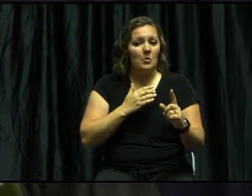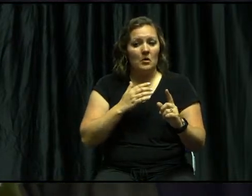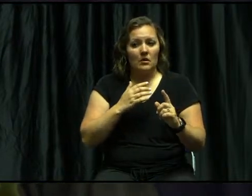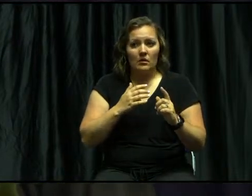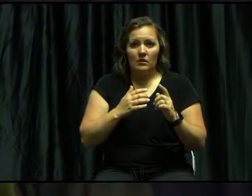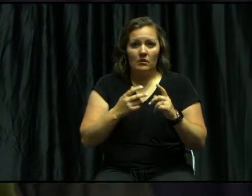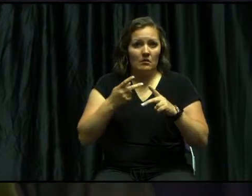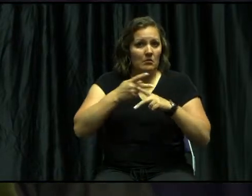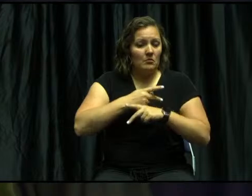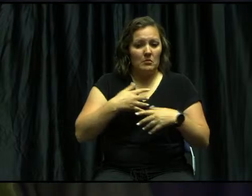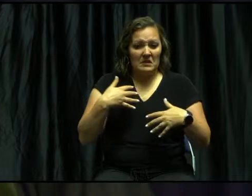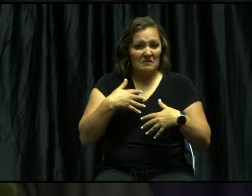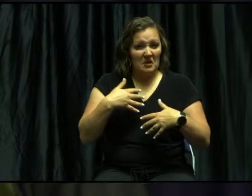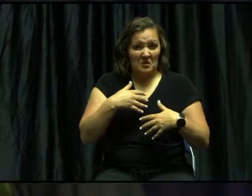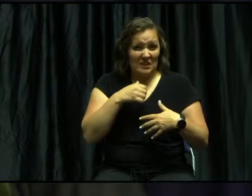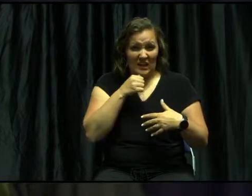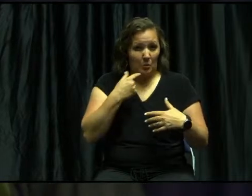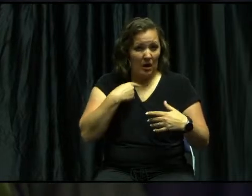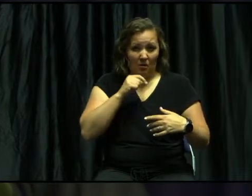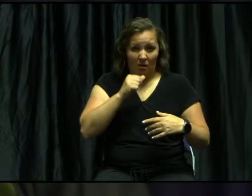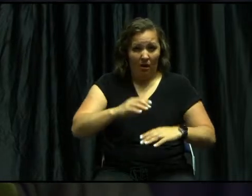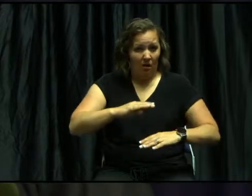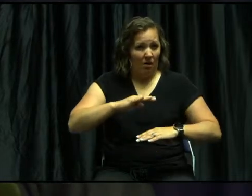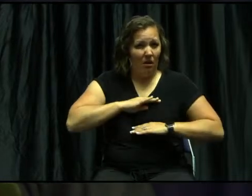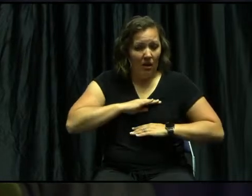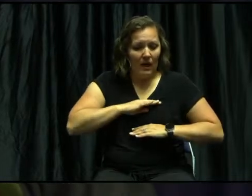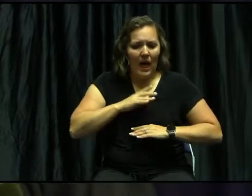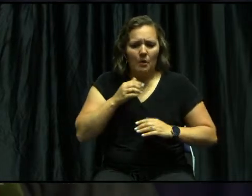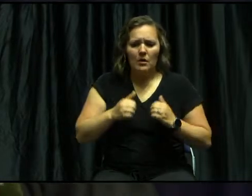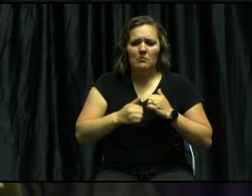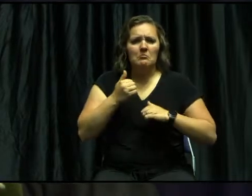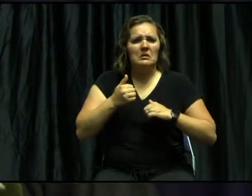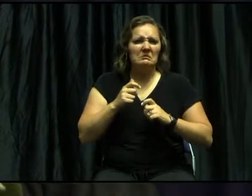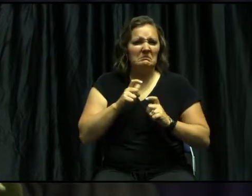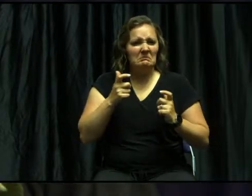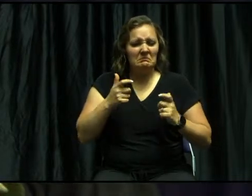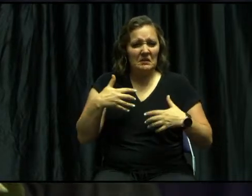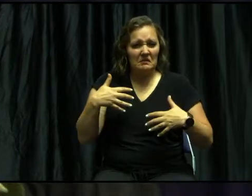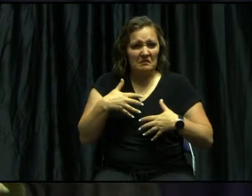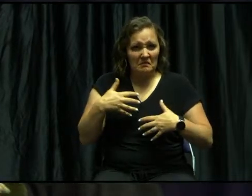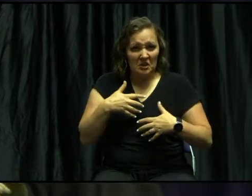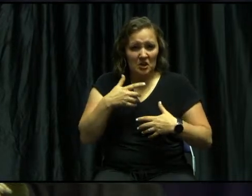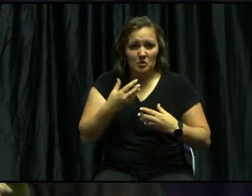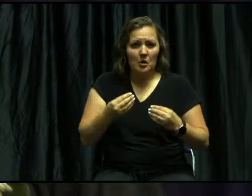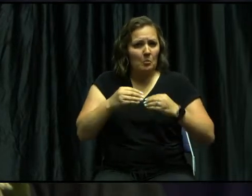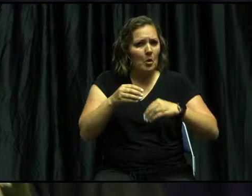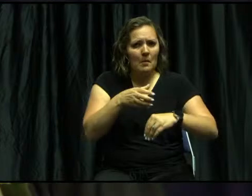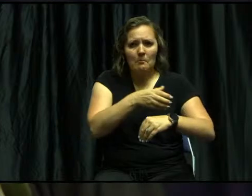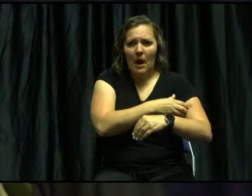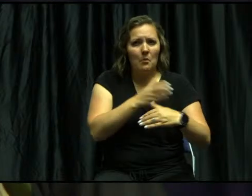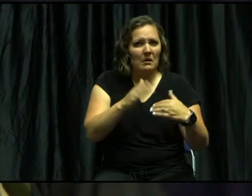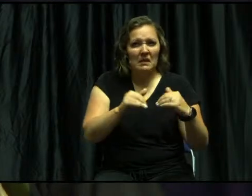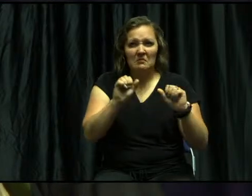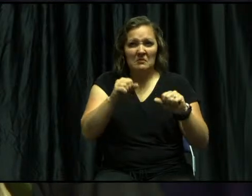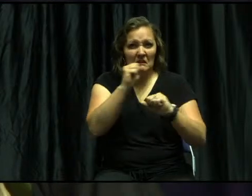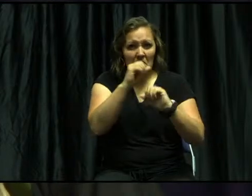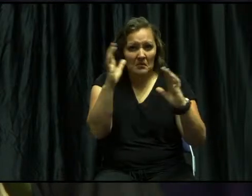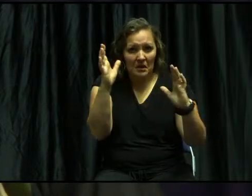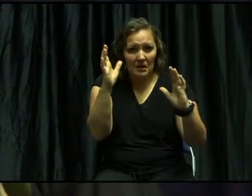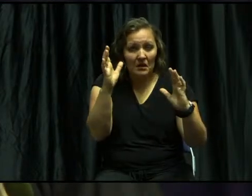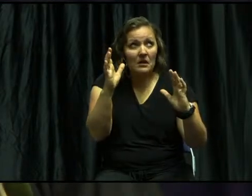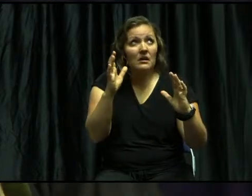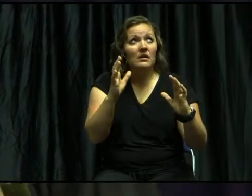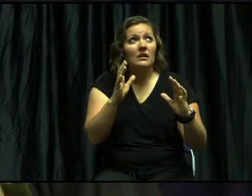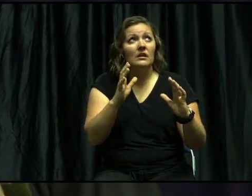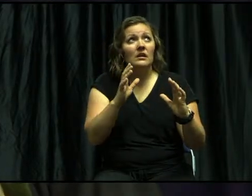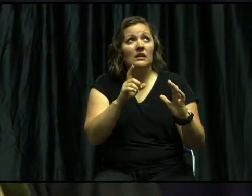we are inadequate. Our deepest fear is that we are powerful beyond measure. It is our light,